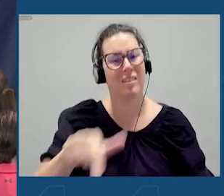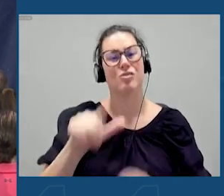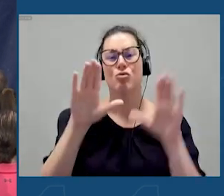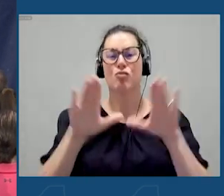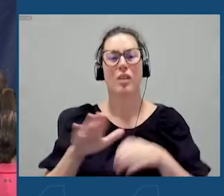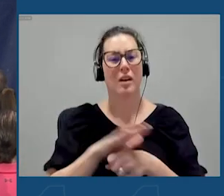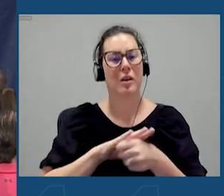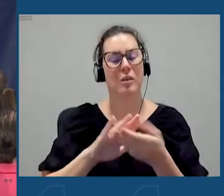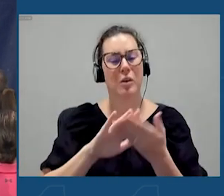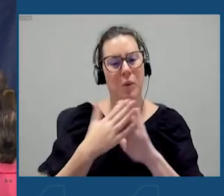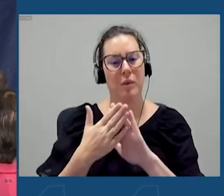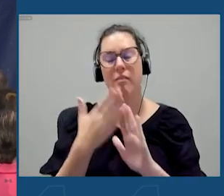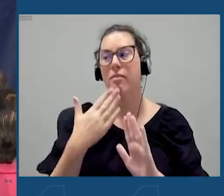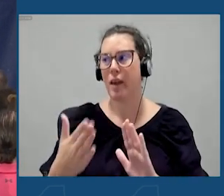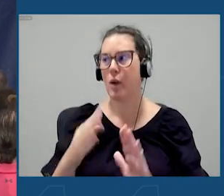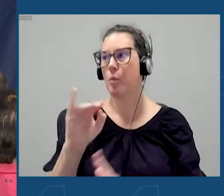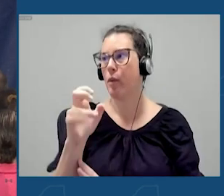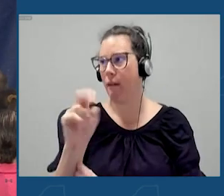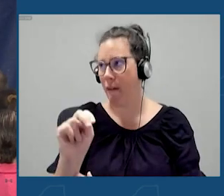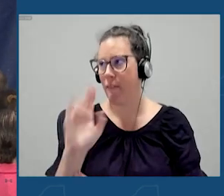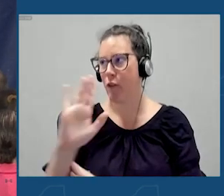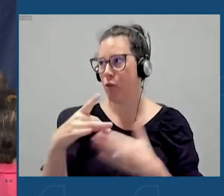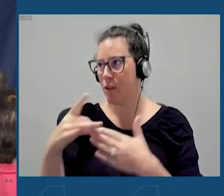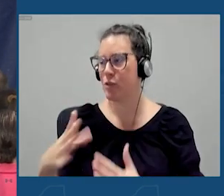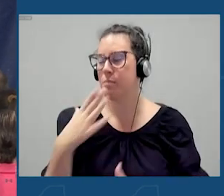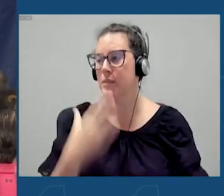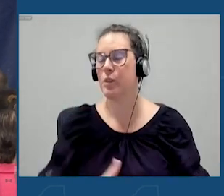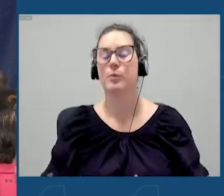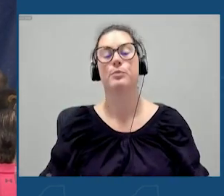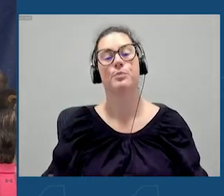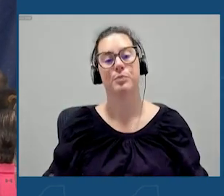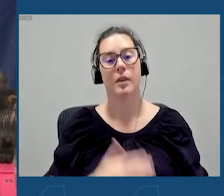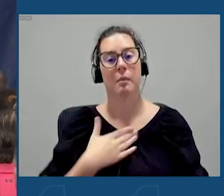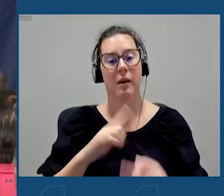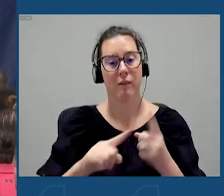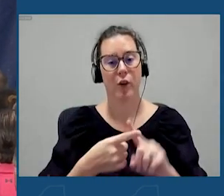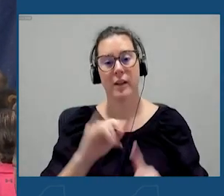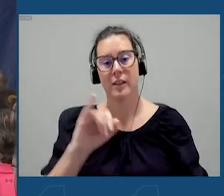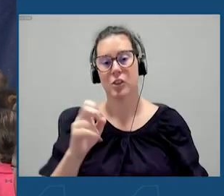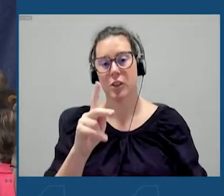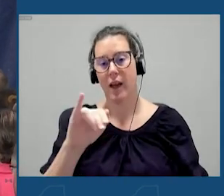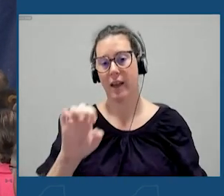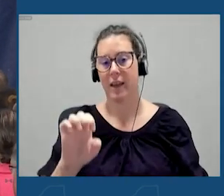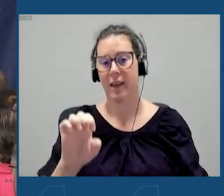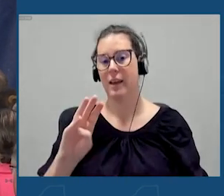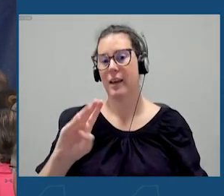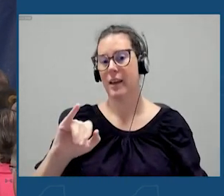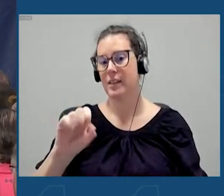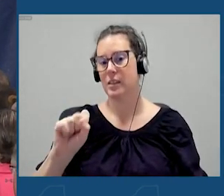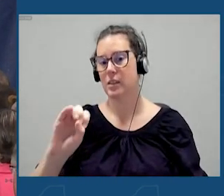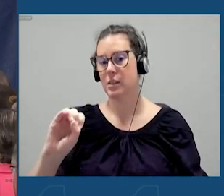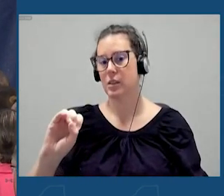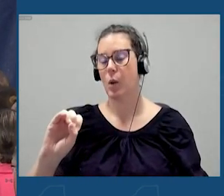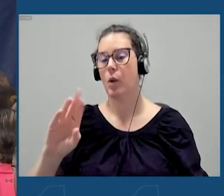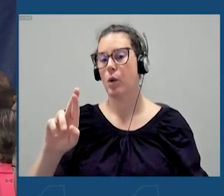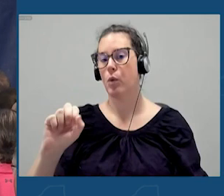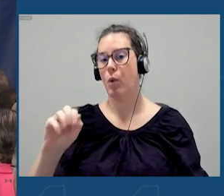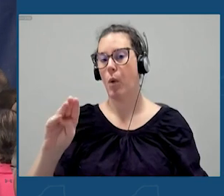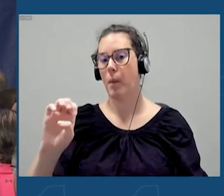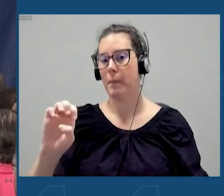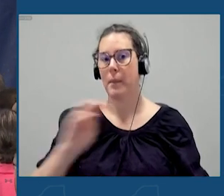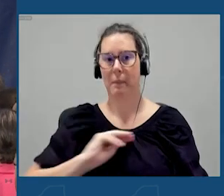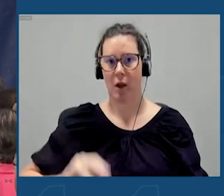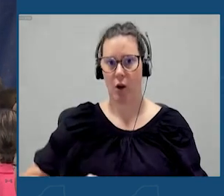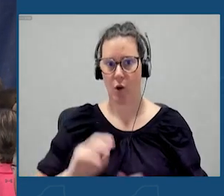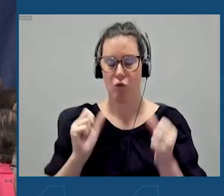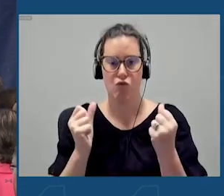your leadership, Brian Scala. And a great friend of mine, Jackie Izzo, the Rome mayor. A lot of great things have been happening in Rome. Jackie, where are you, Jackie?